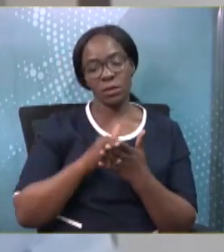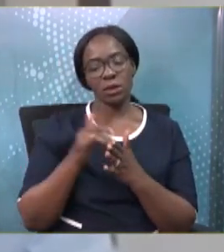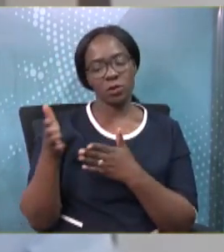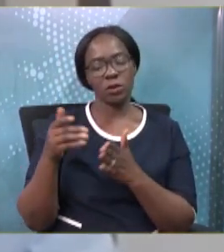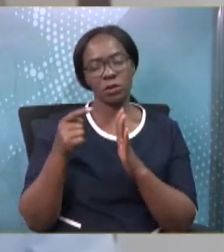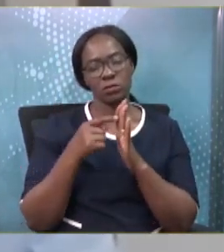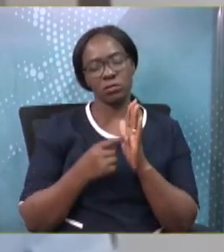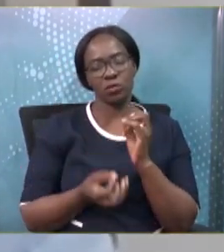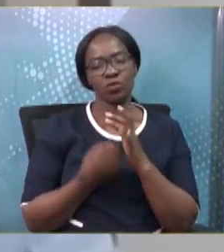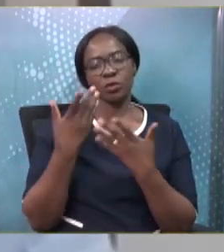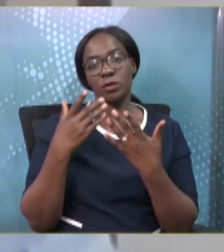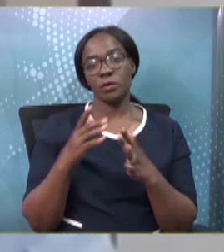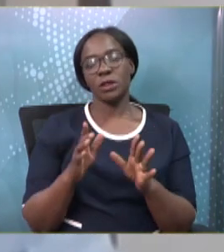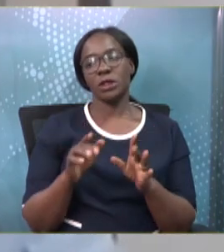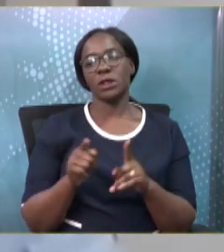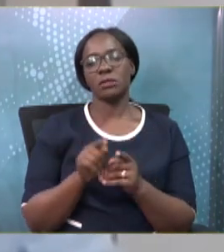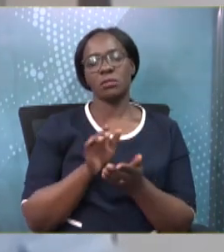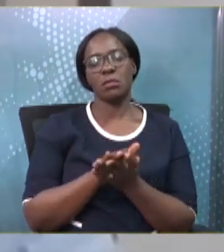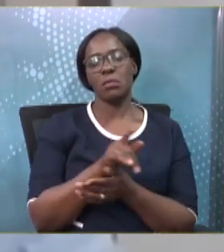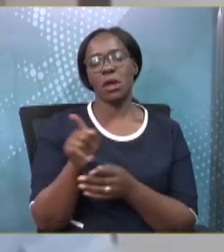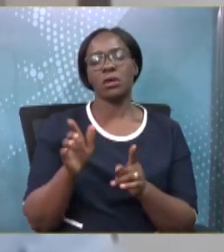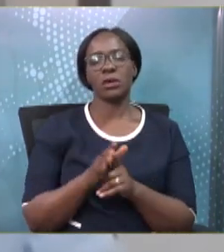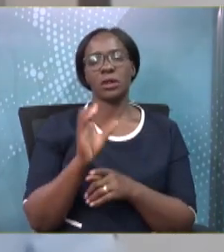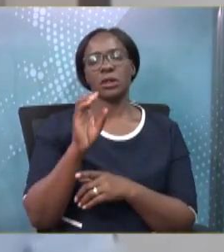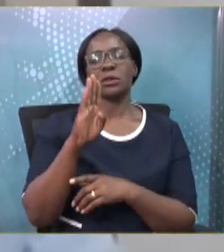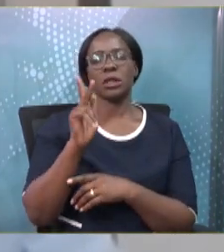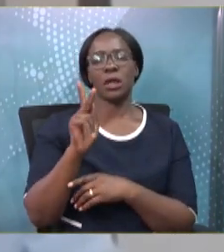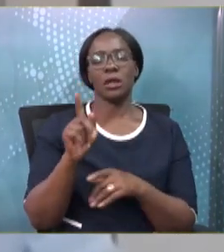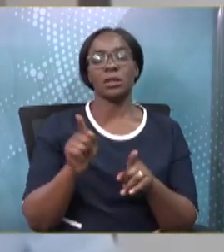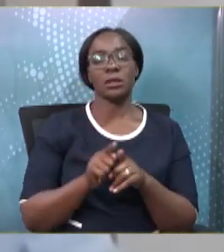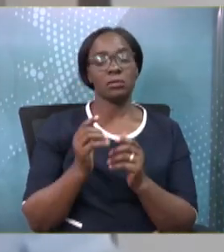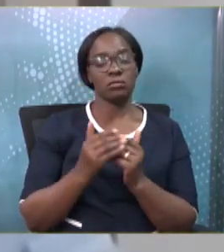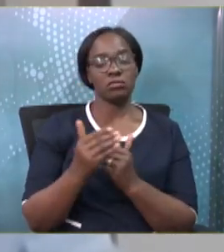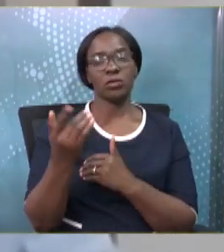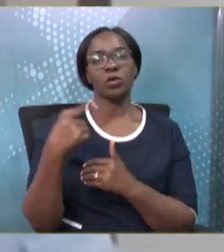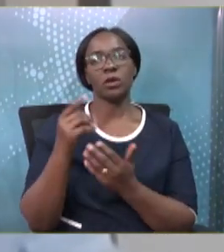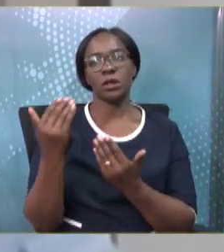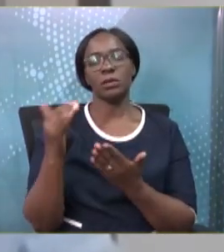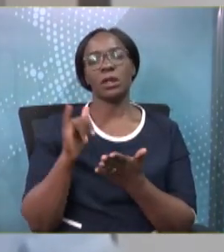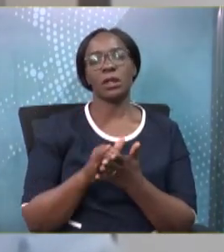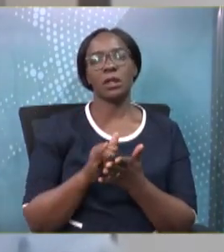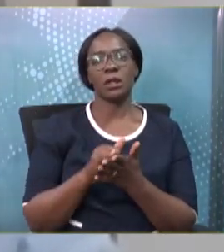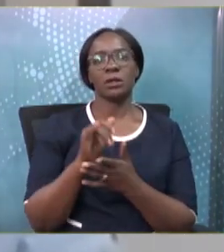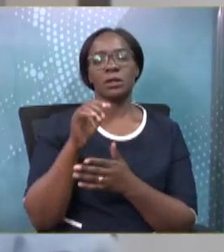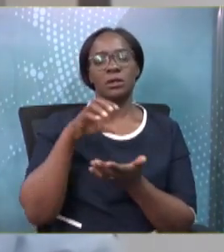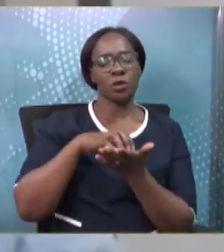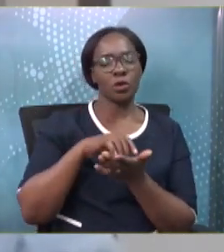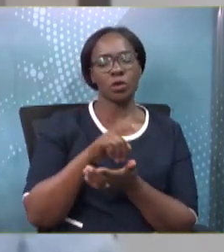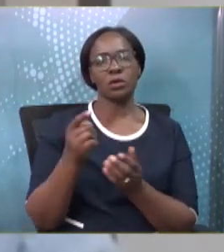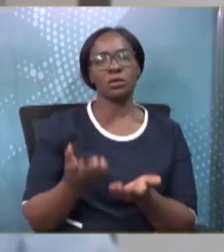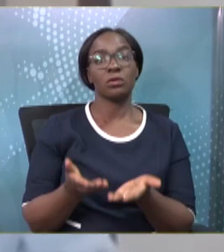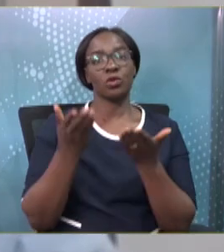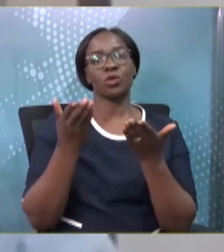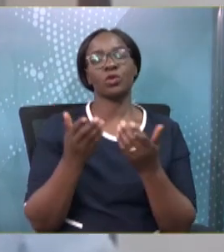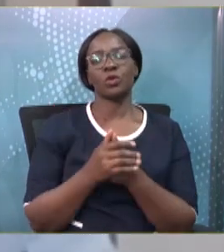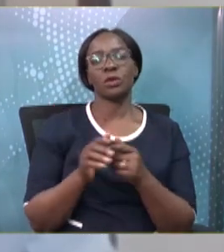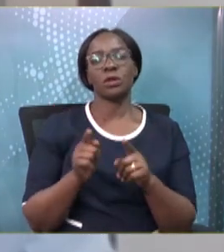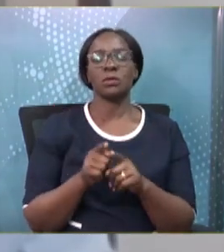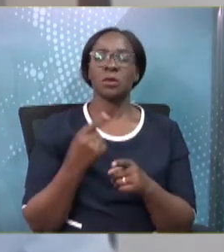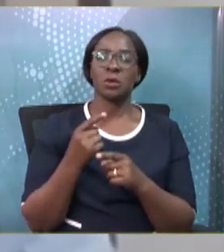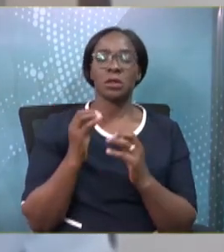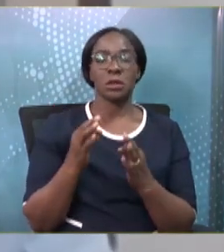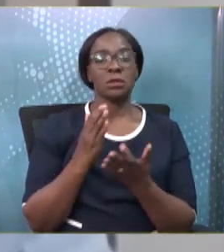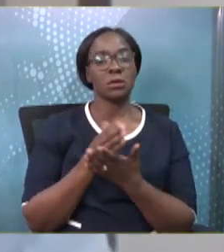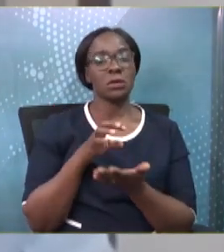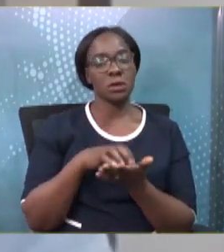in place by both these banks and the CBK. So going forward, we expect the situation to improve unless the